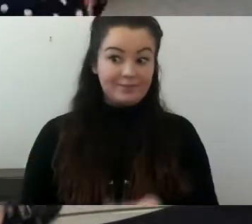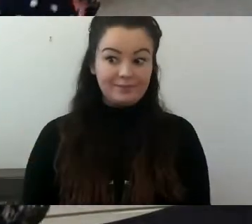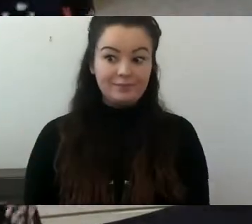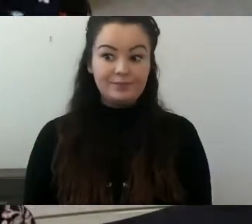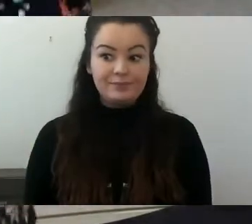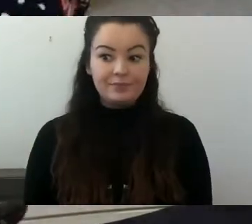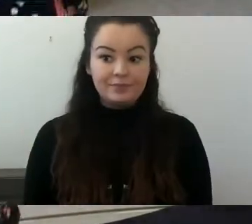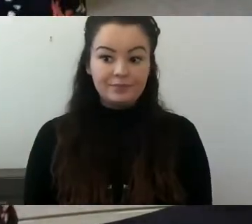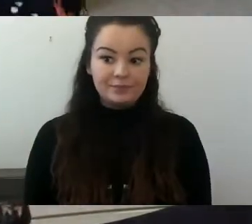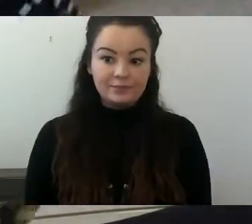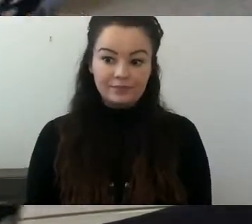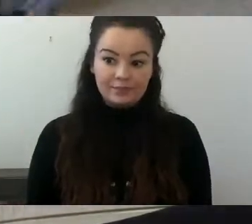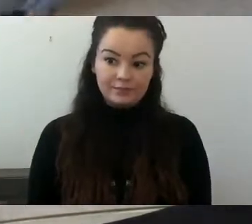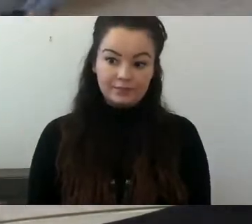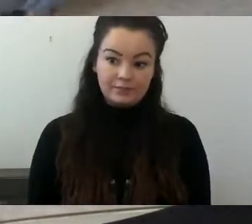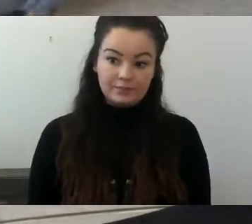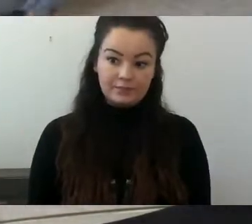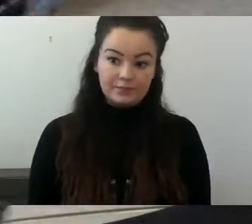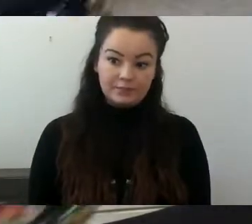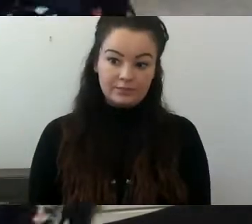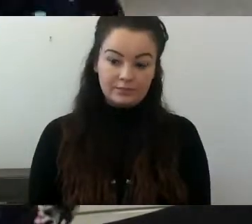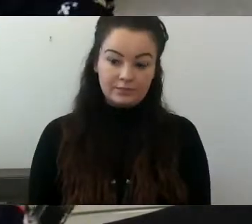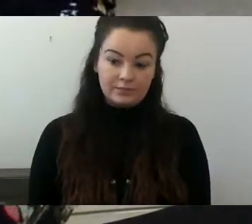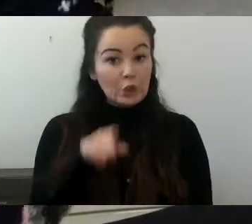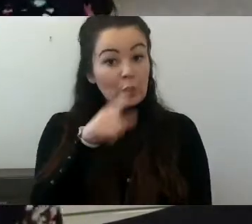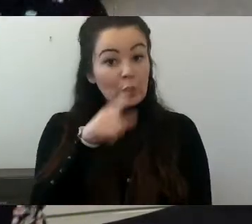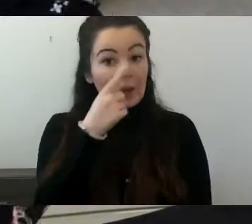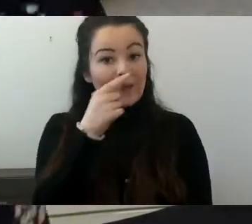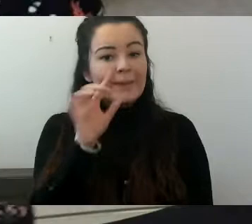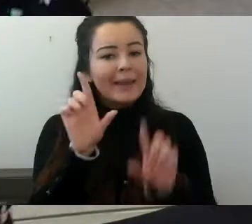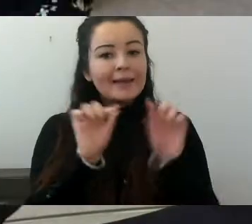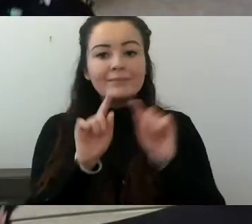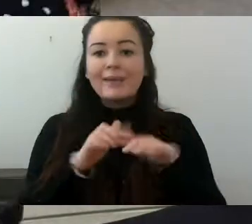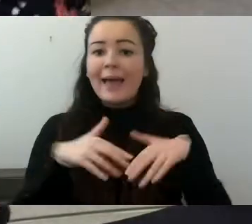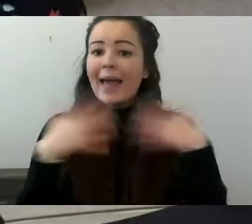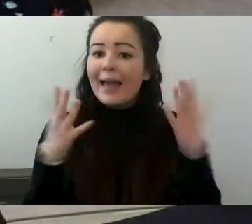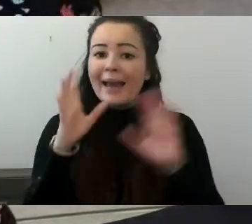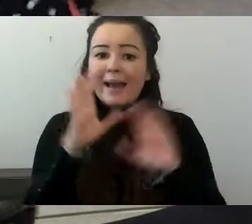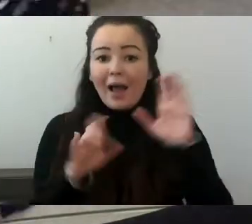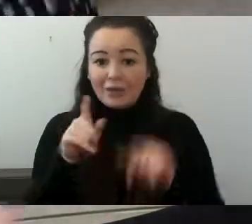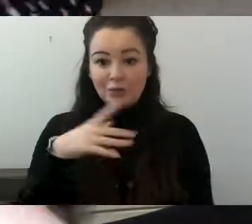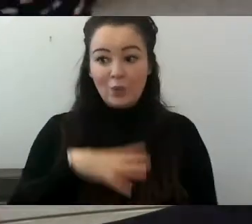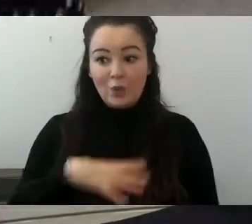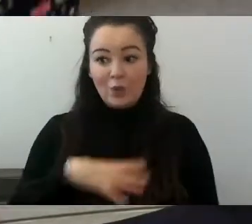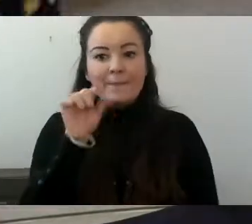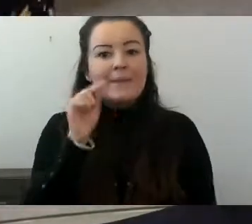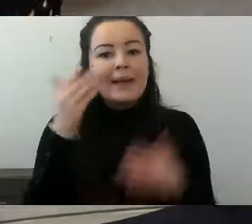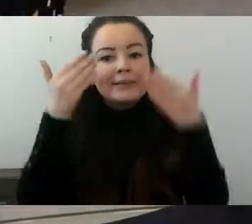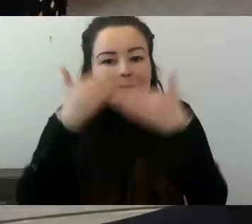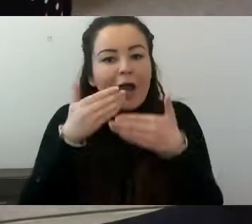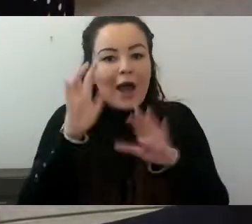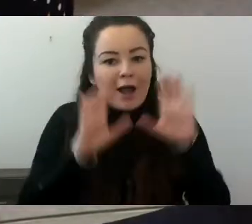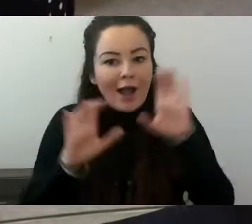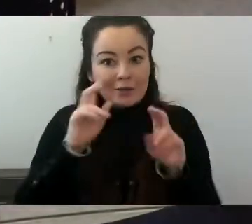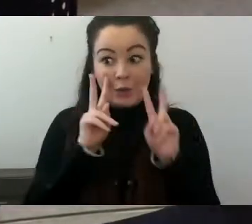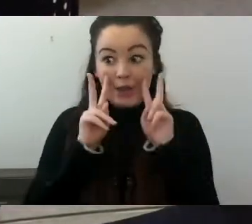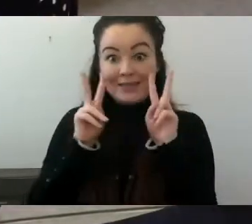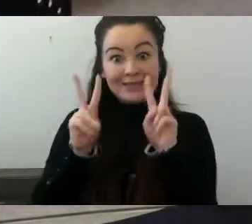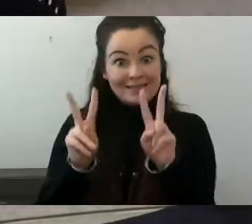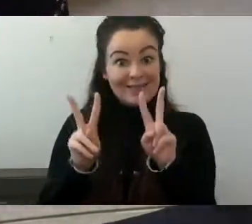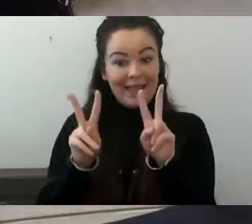So I'm going over my orange with a red. You can do this with any colours. Like I say, just keep them dark just so we can